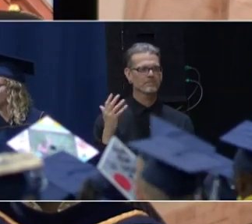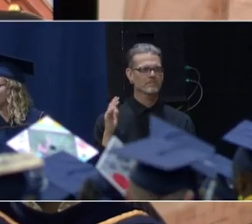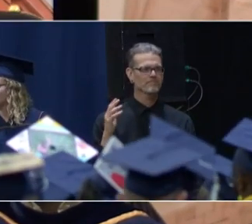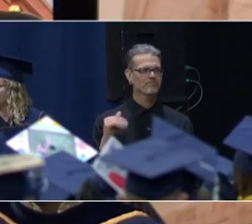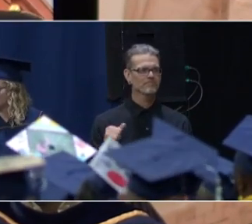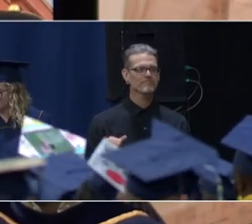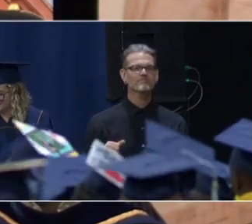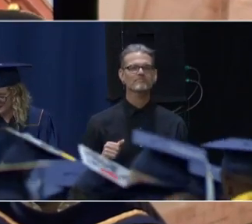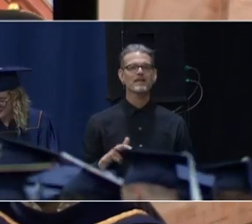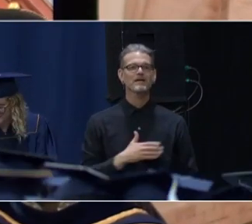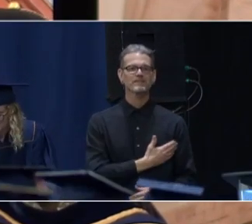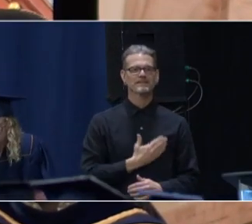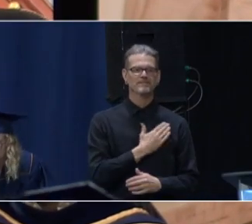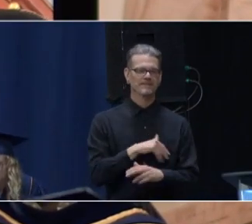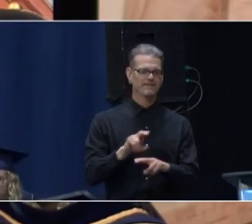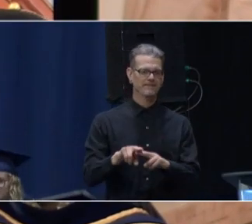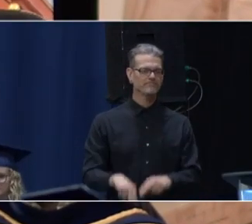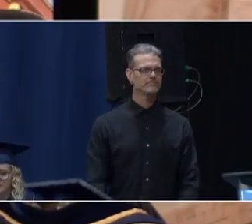Please be seated.